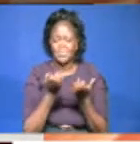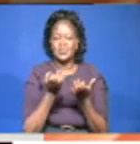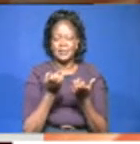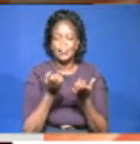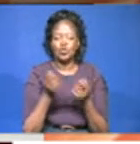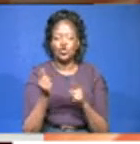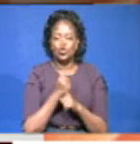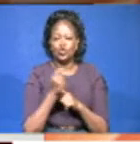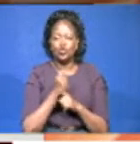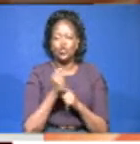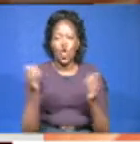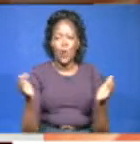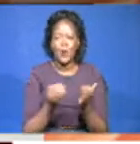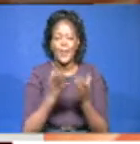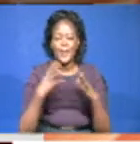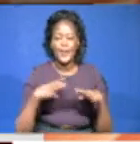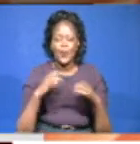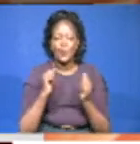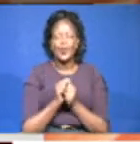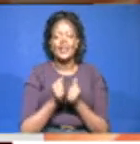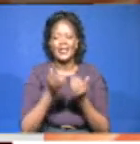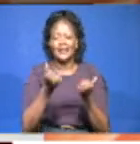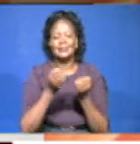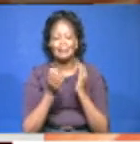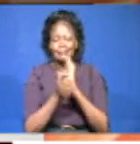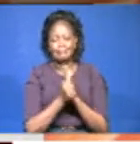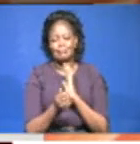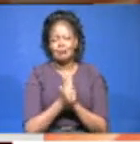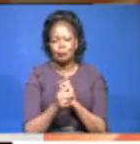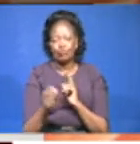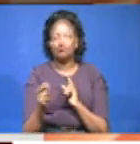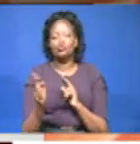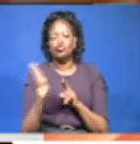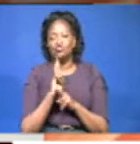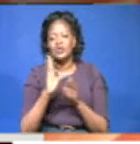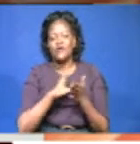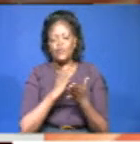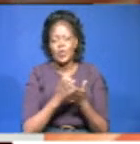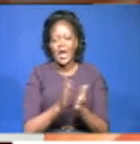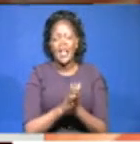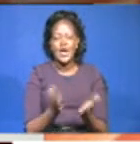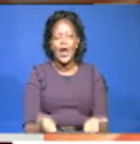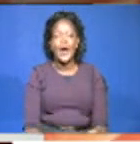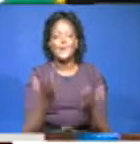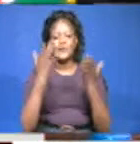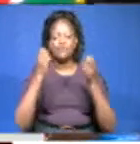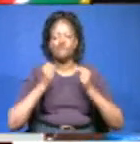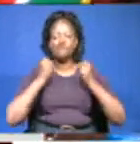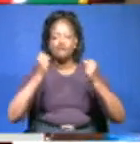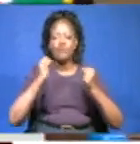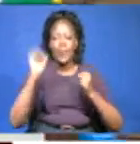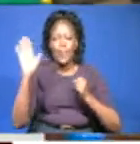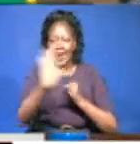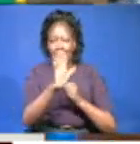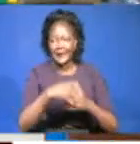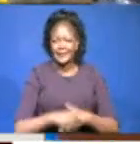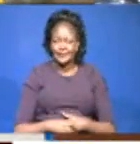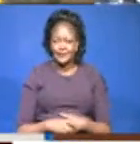business operators with the necessary skills to tap the fund and improve their resilience.